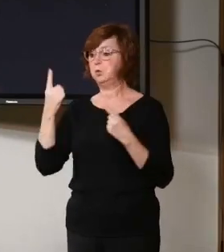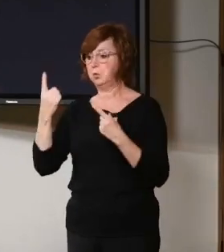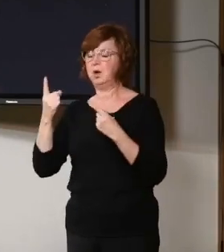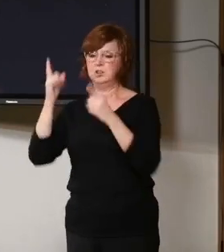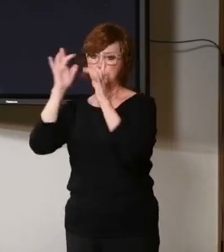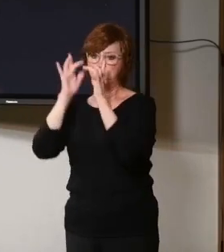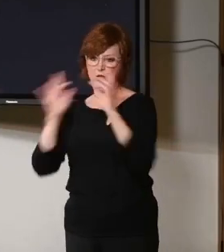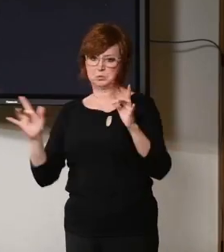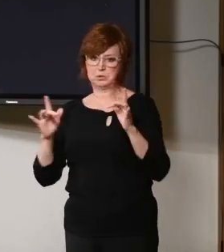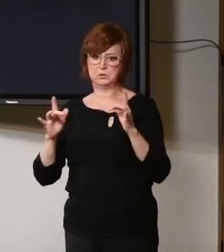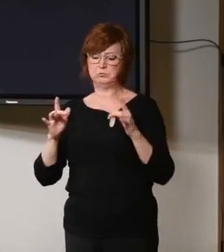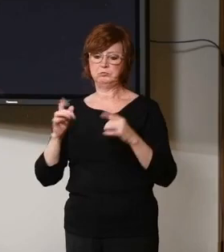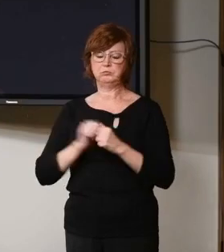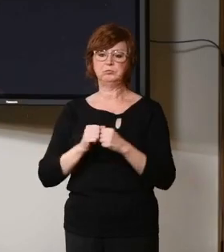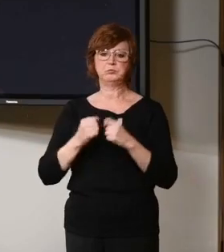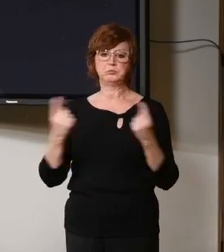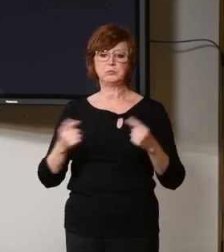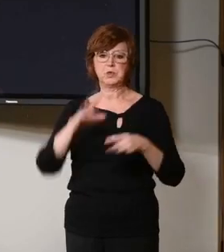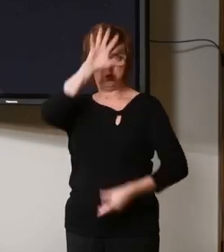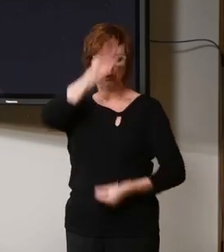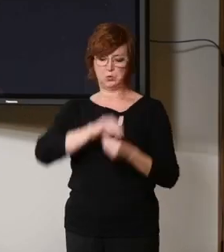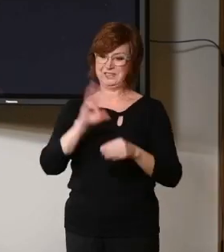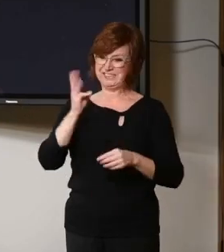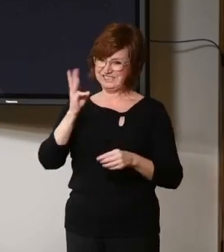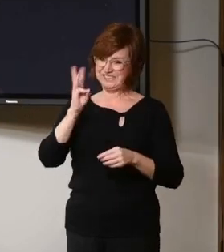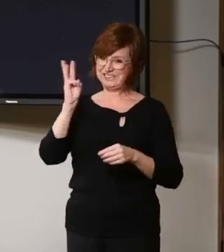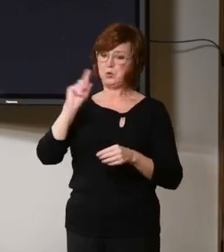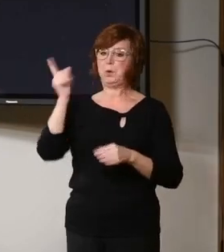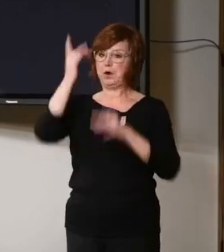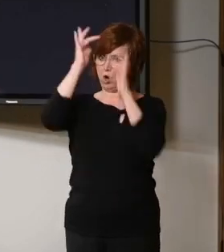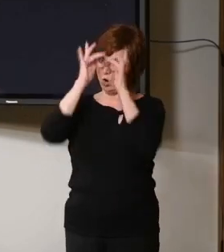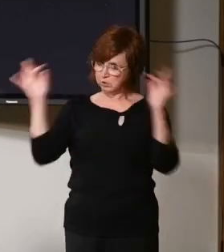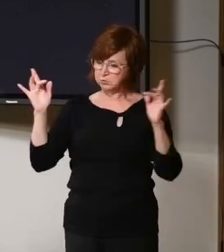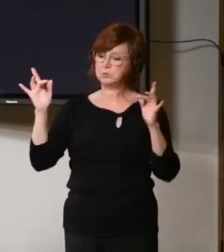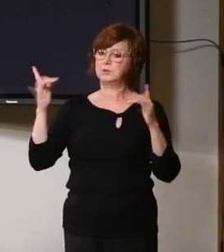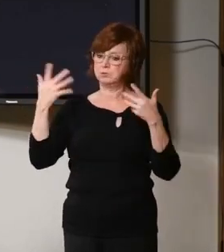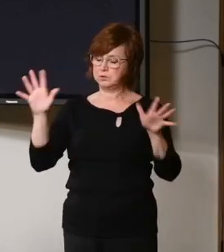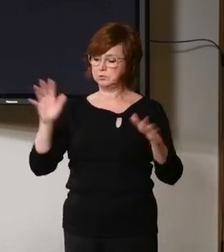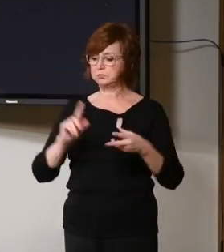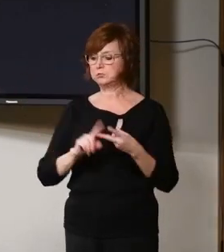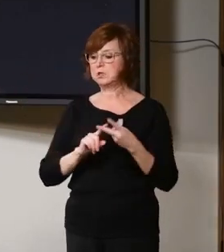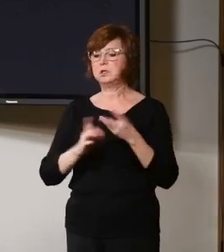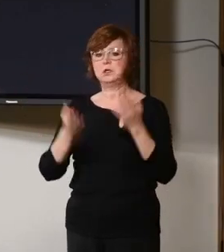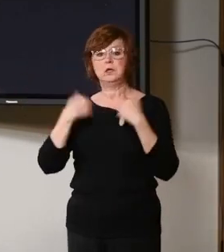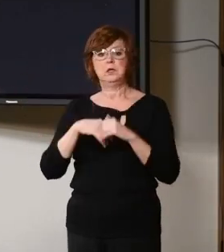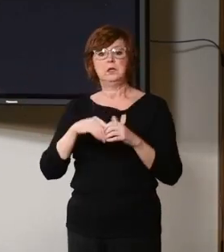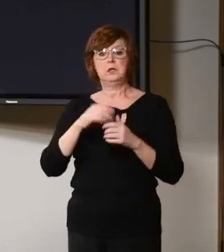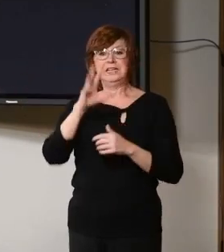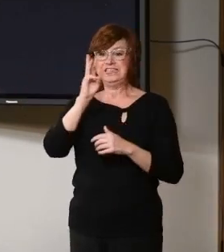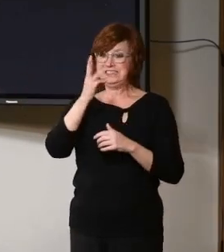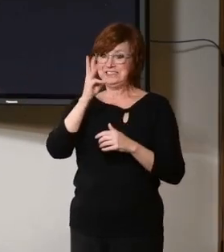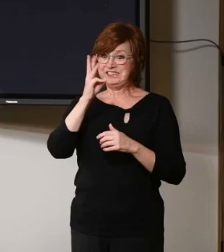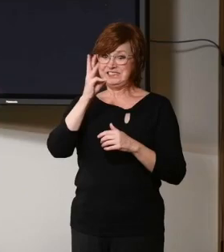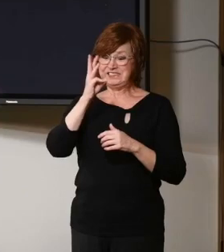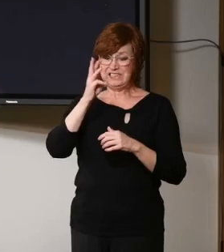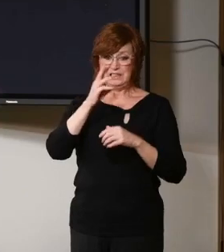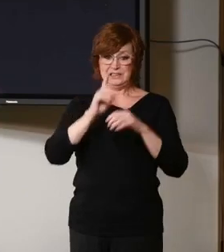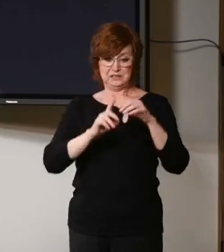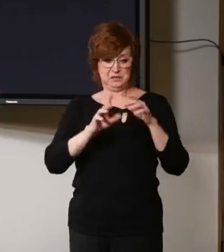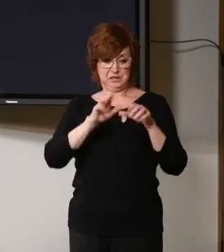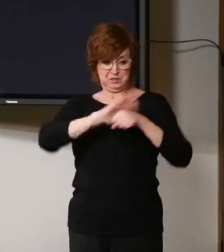hospitalized. We have identified 6 cases as a result of local transmission, so community